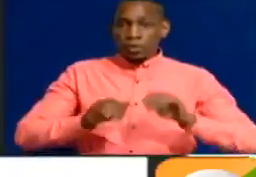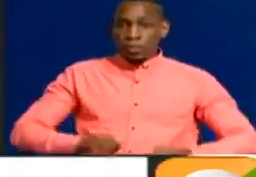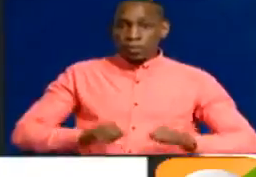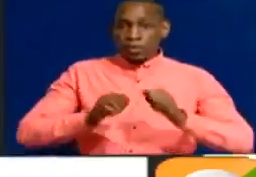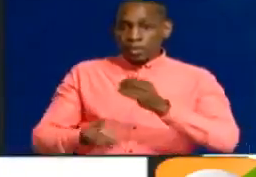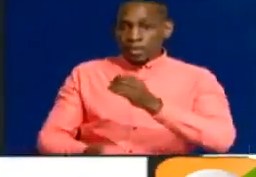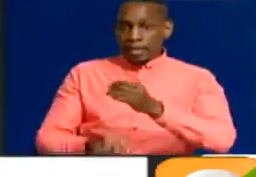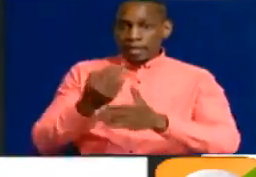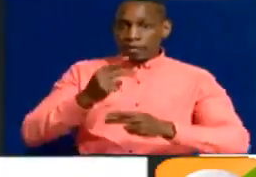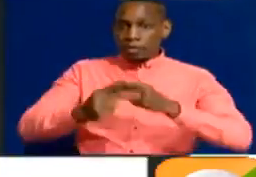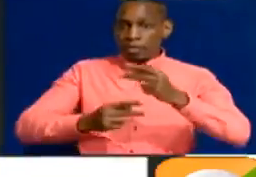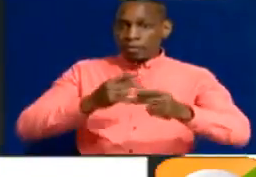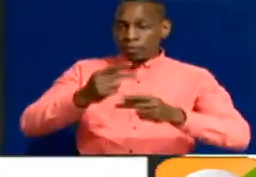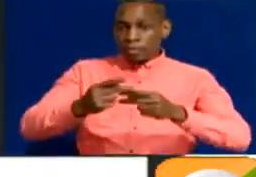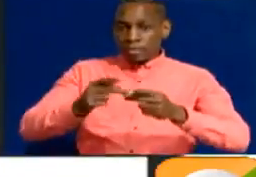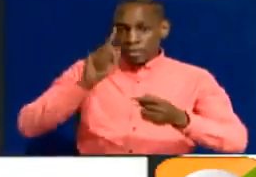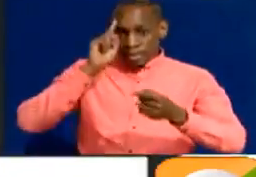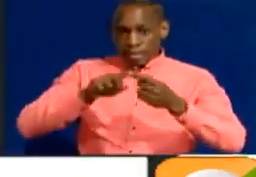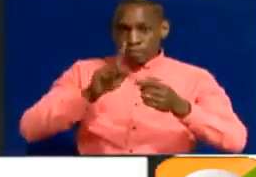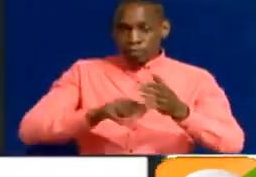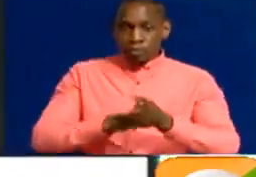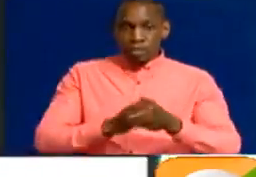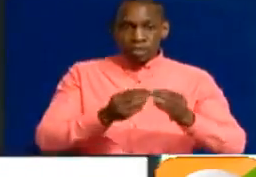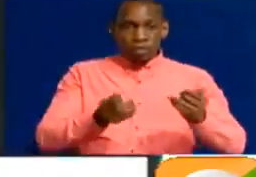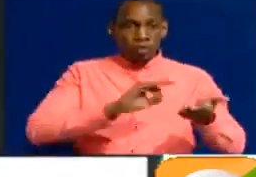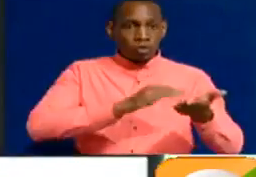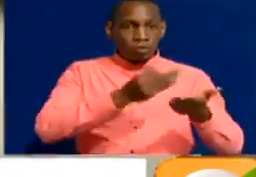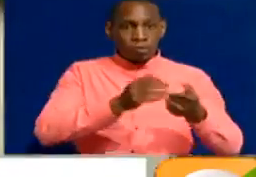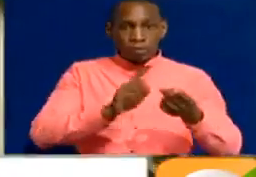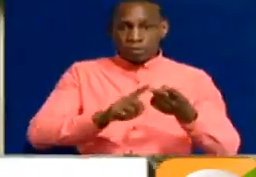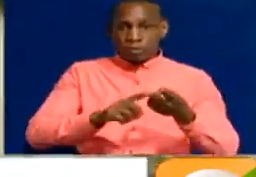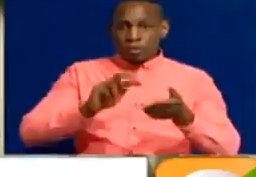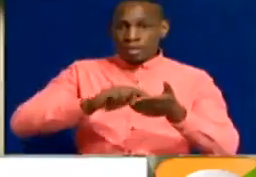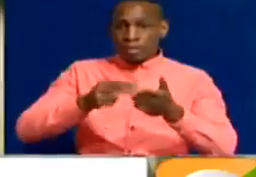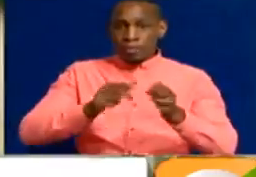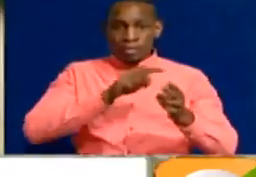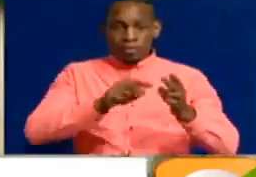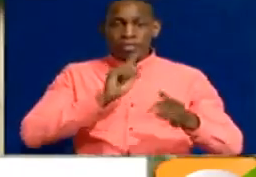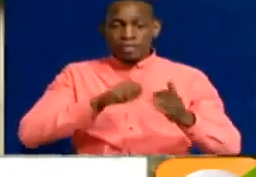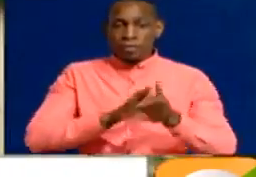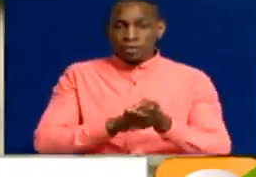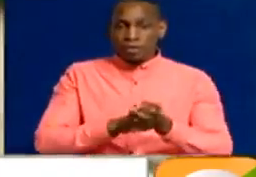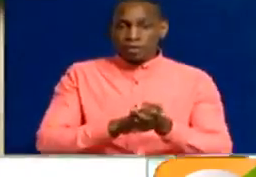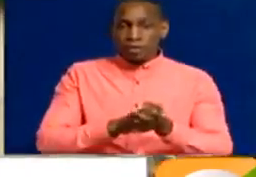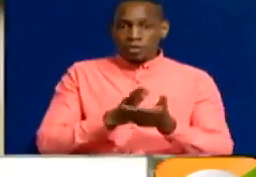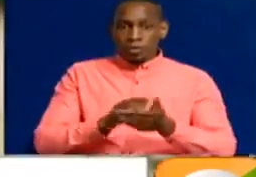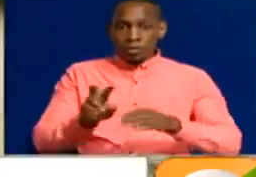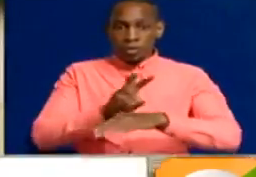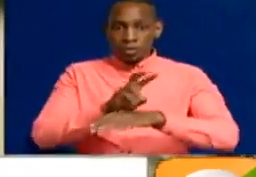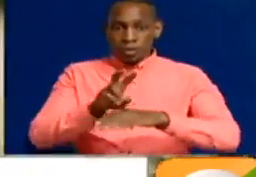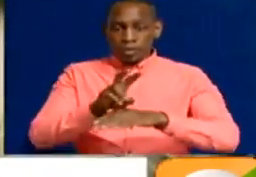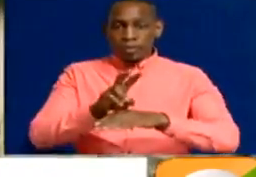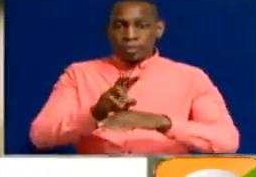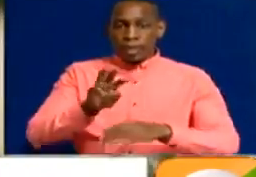Dande initiated a process to have the Cytonn High Yield Solution Fund and the Cytonn Project Notes placed under the watch of